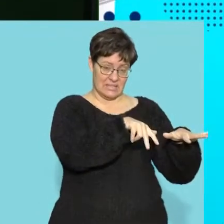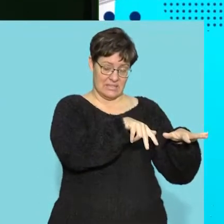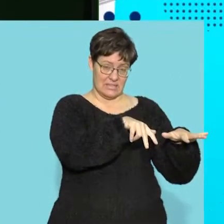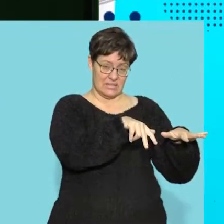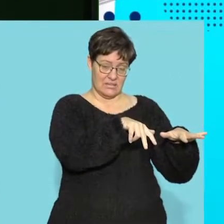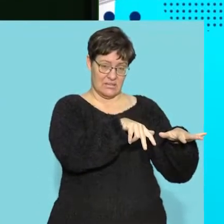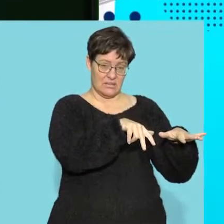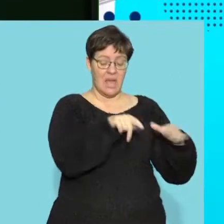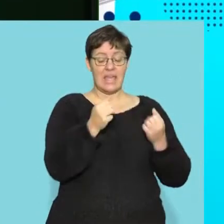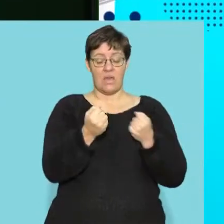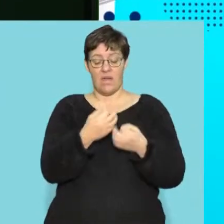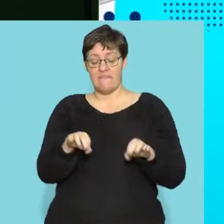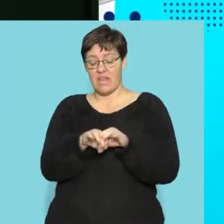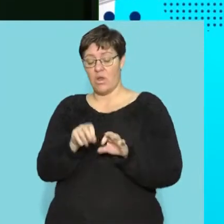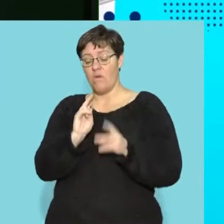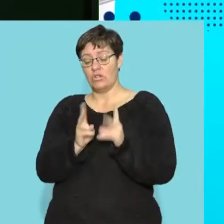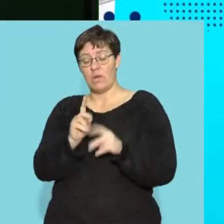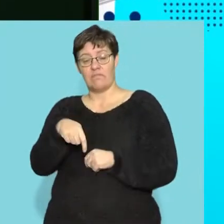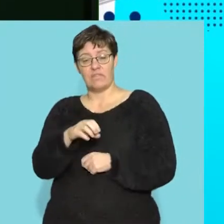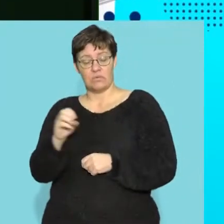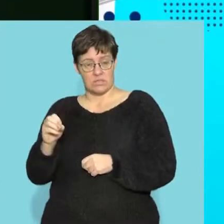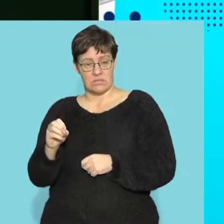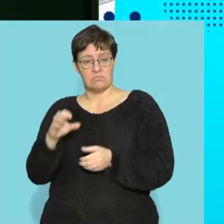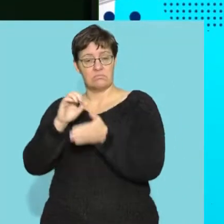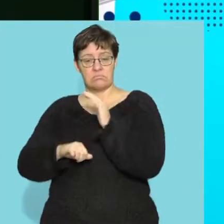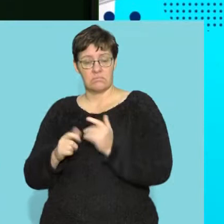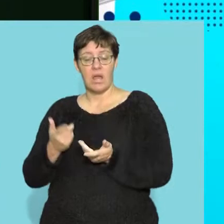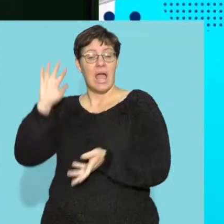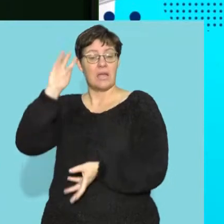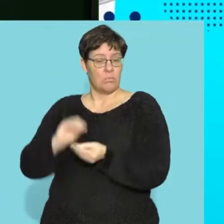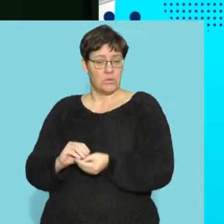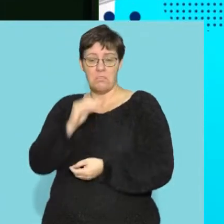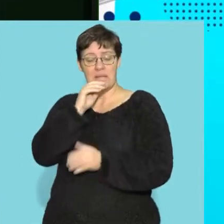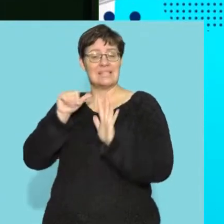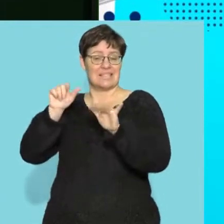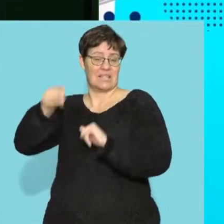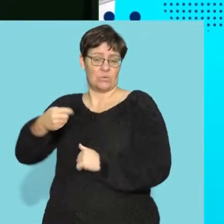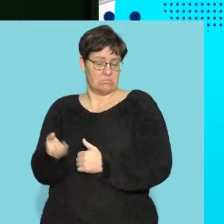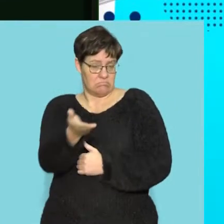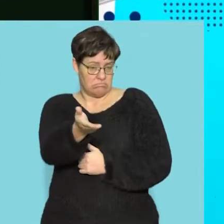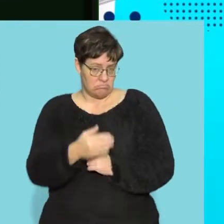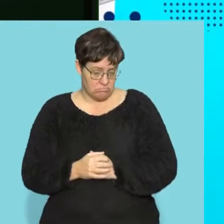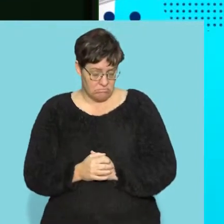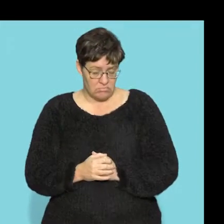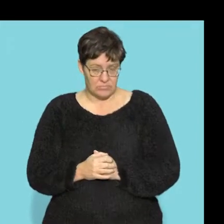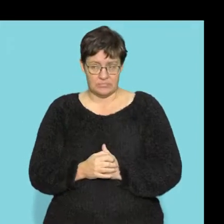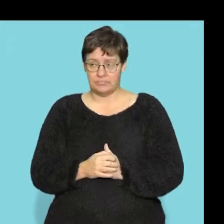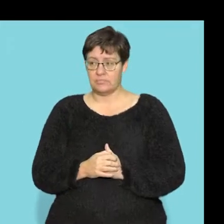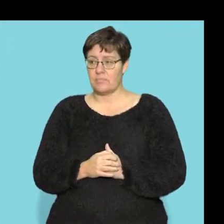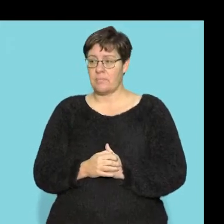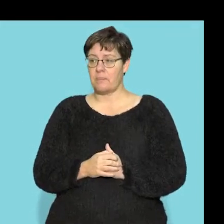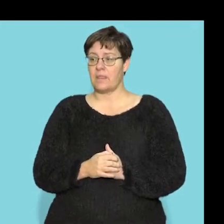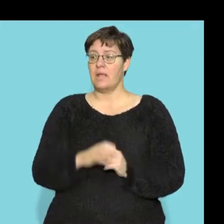had a carrying value of 12,000, your accumulated had to be 6,000 Rand. Okay, so that's the 6,000